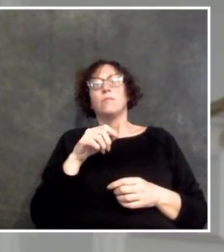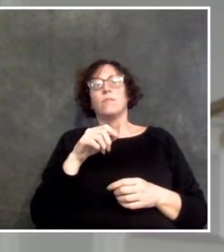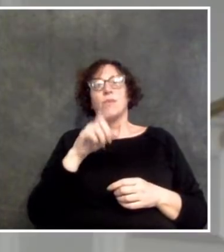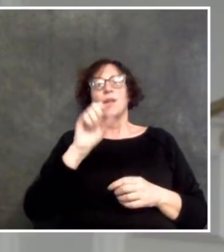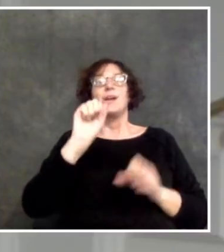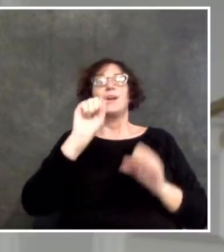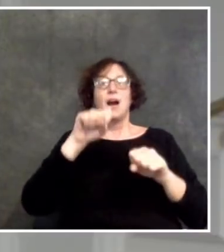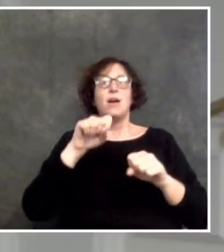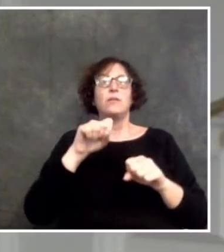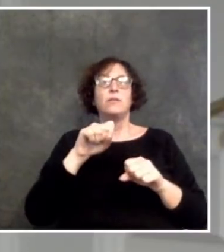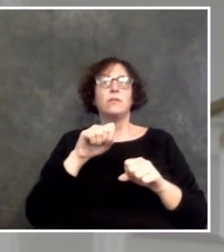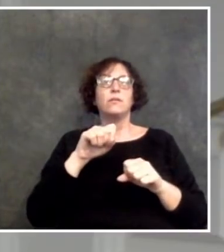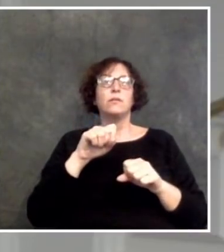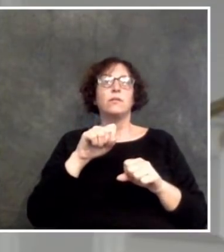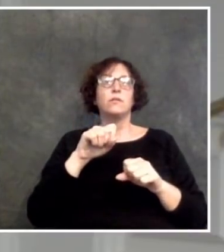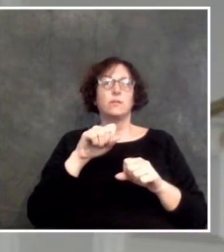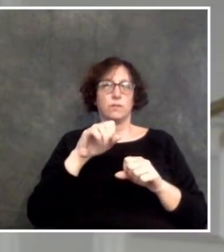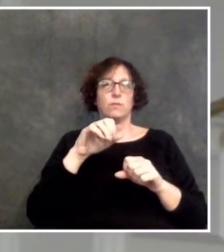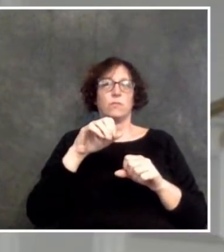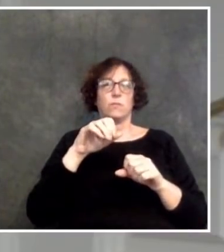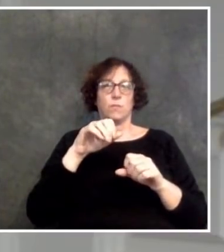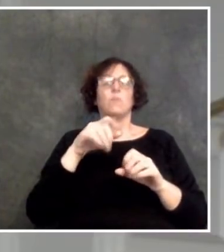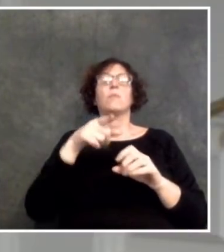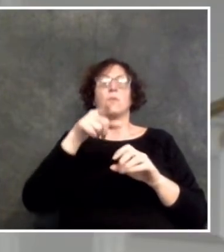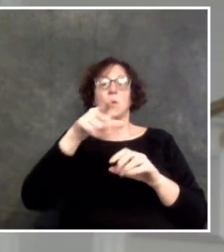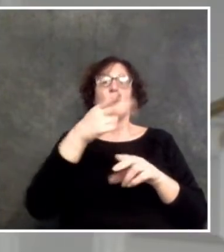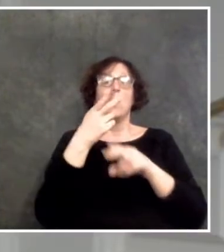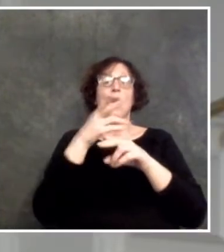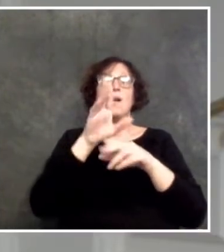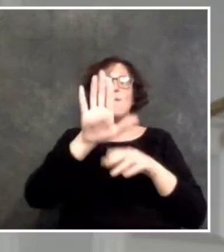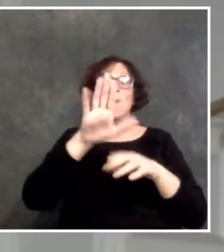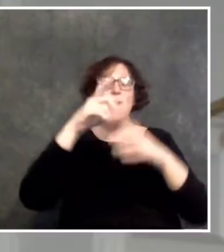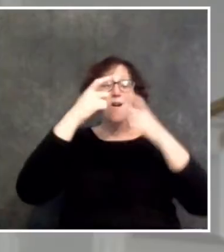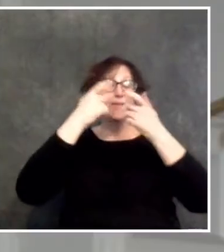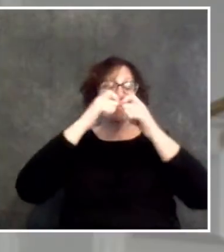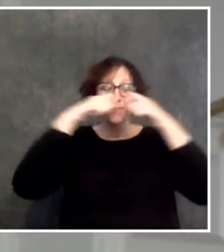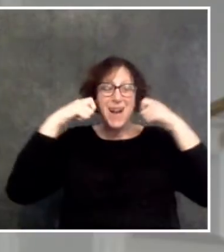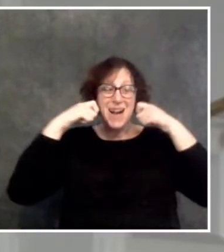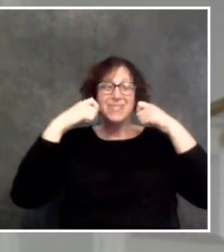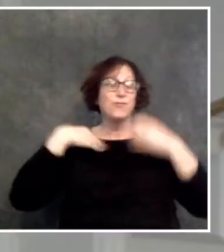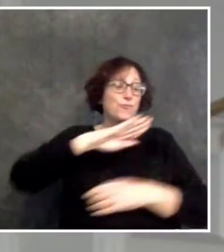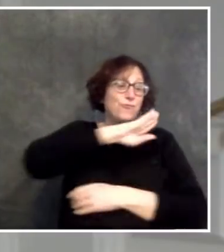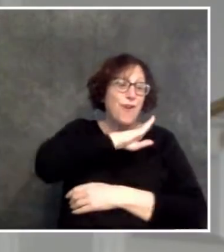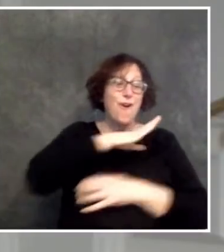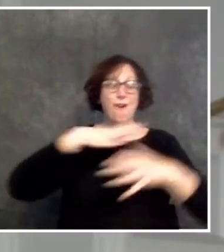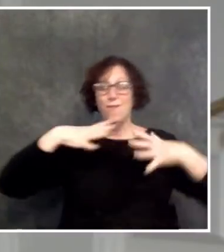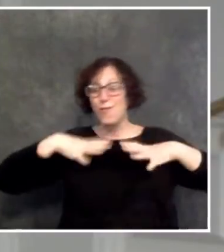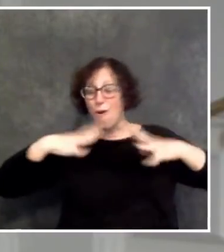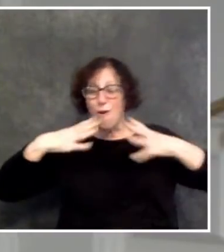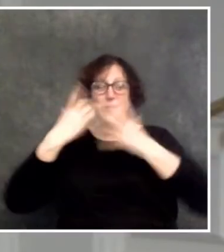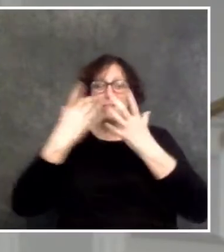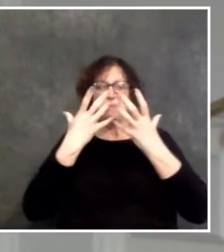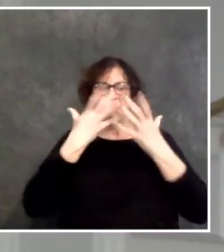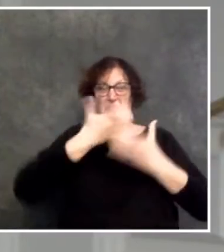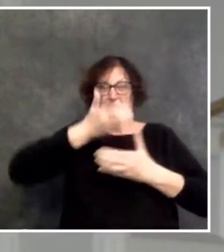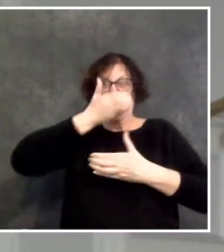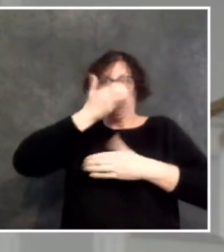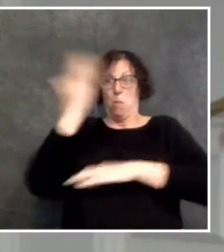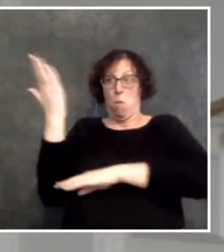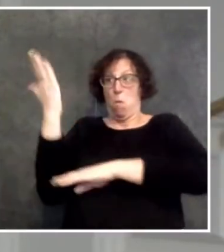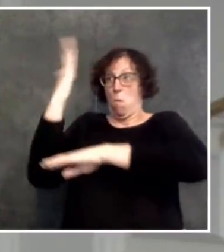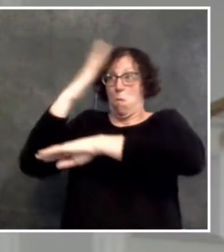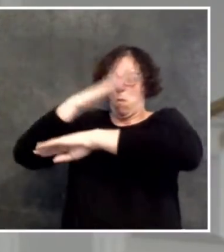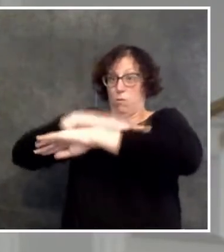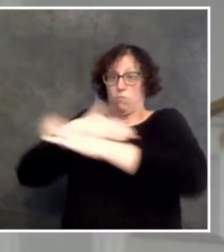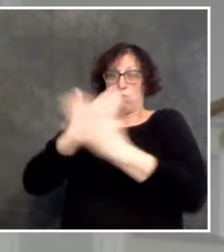the important thing is that they dry completely. And so, we would recommend that you have